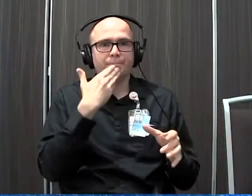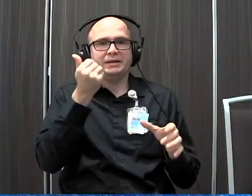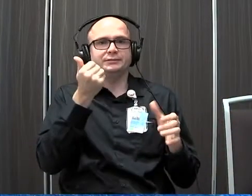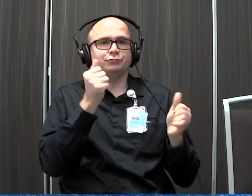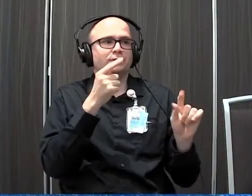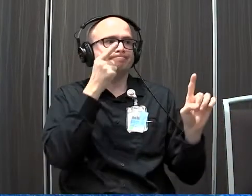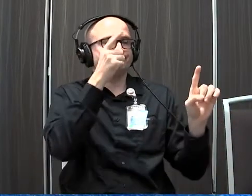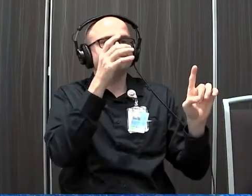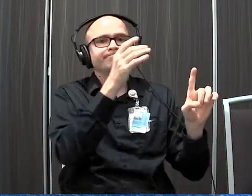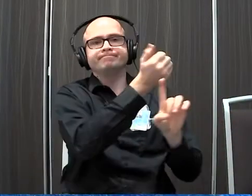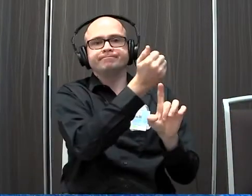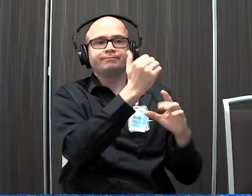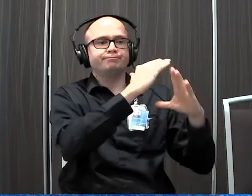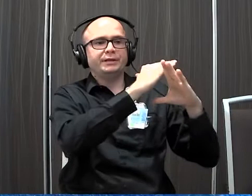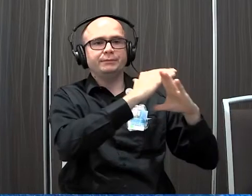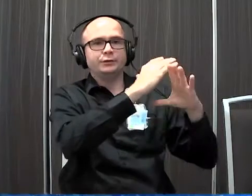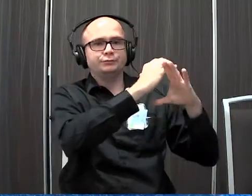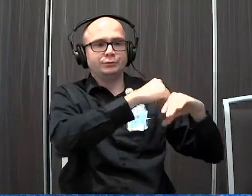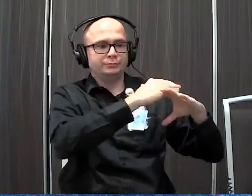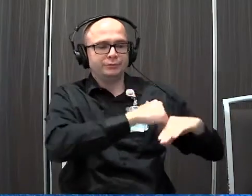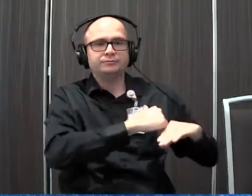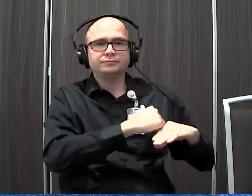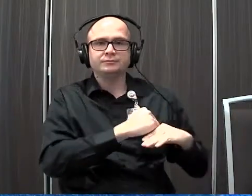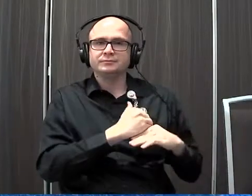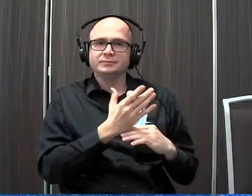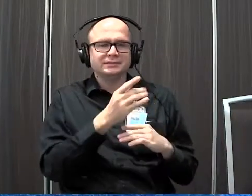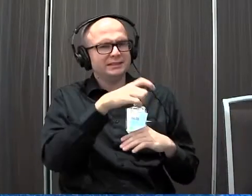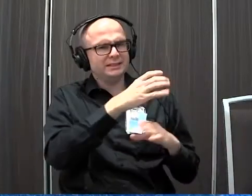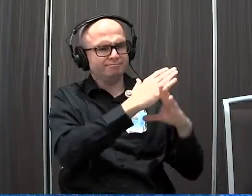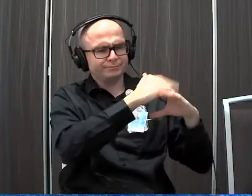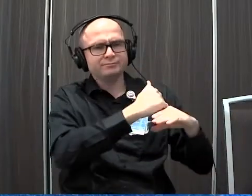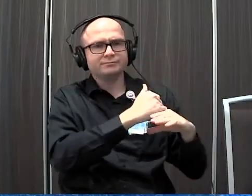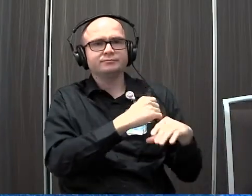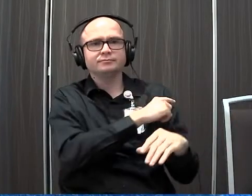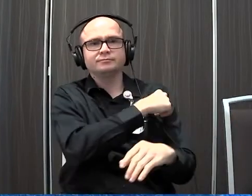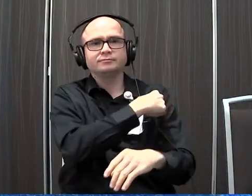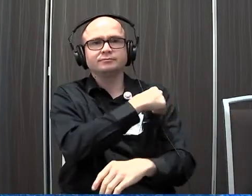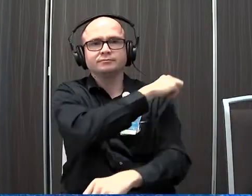always be working to remove barriers for them, because that's really what they need from us.